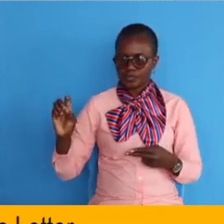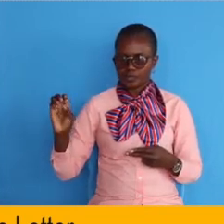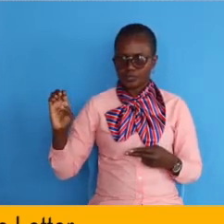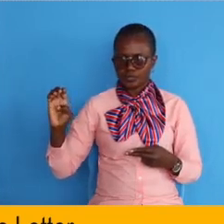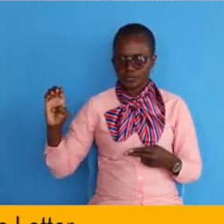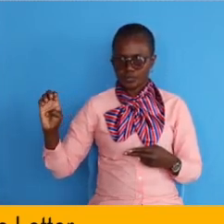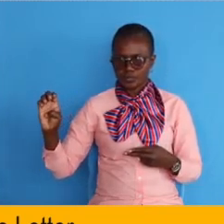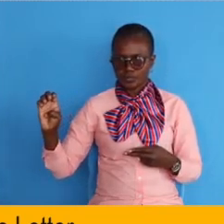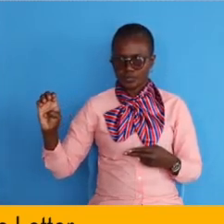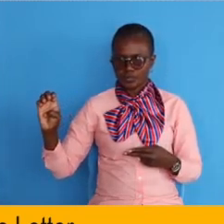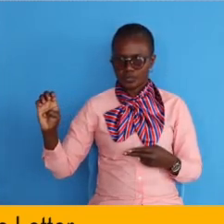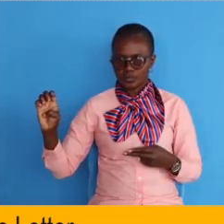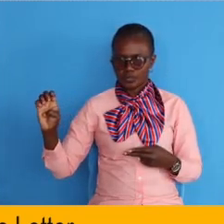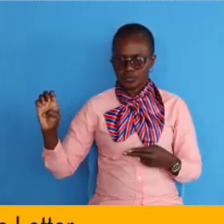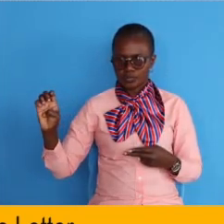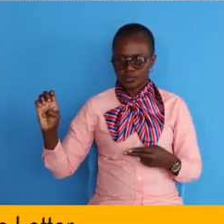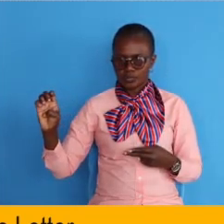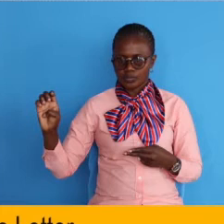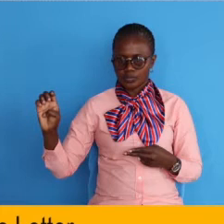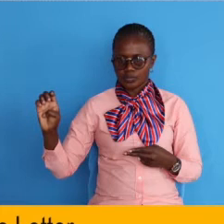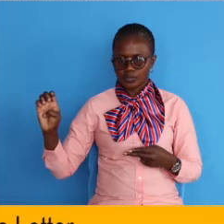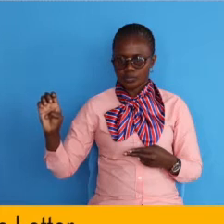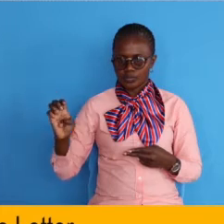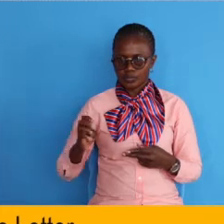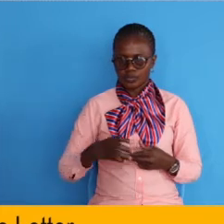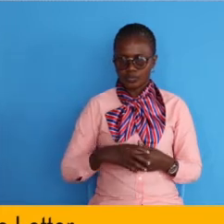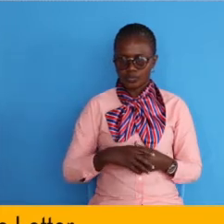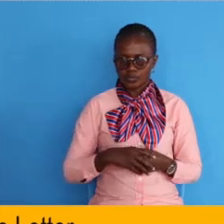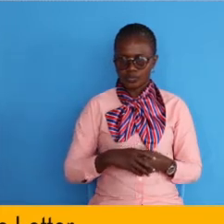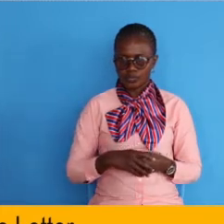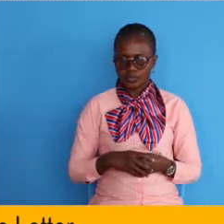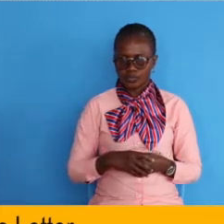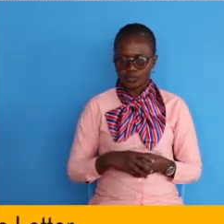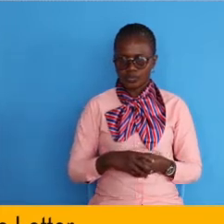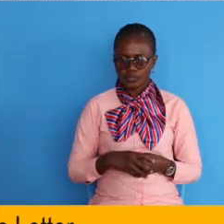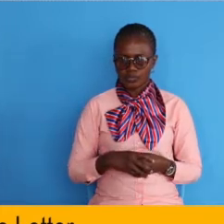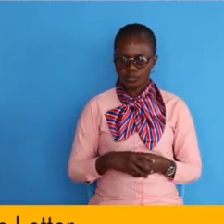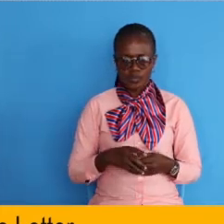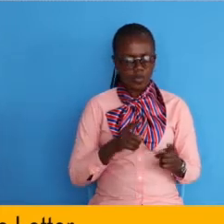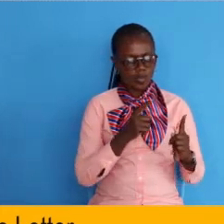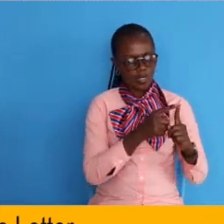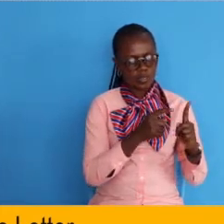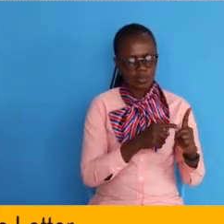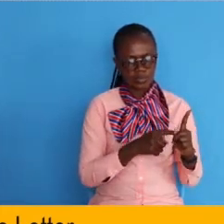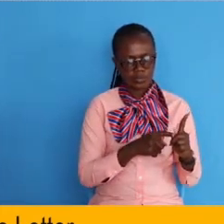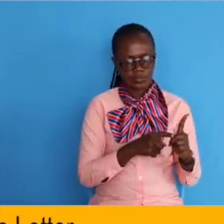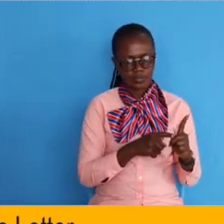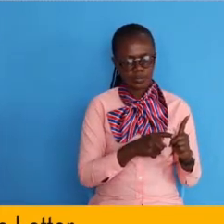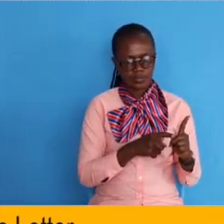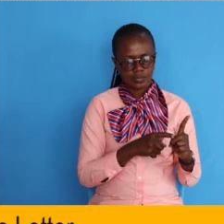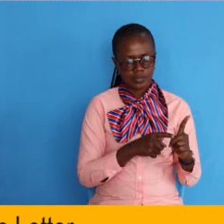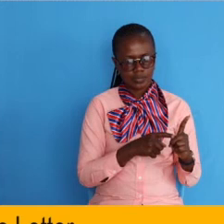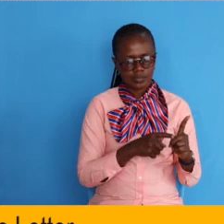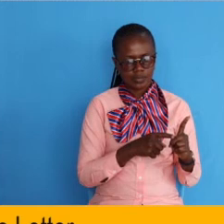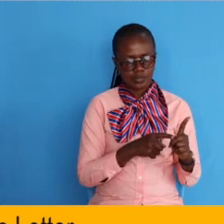block, and what follows is a date, and that is exactly the